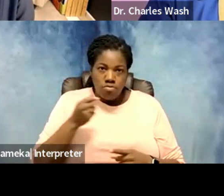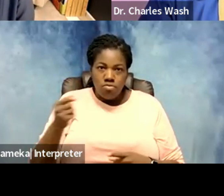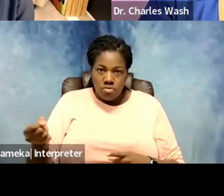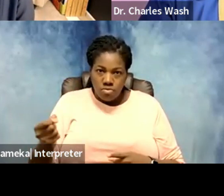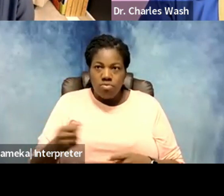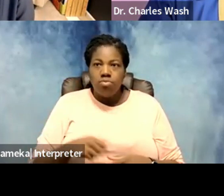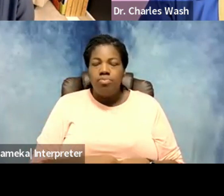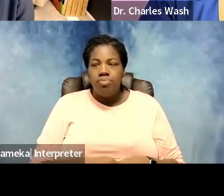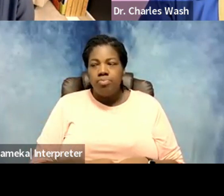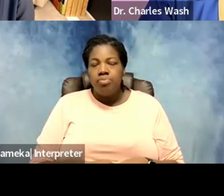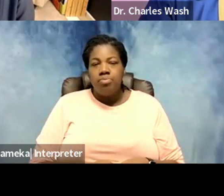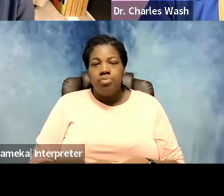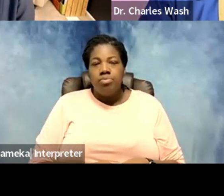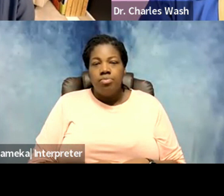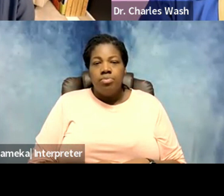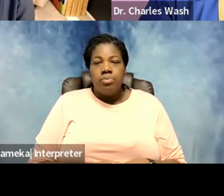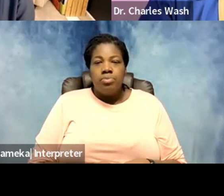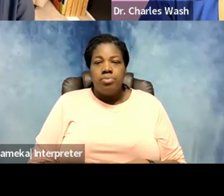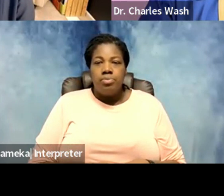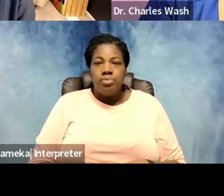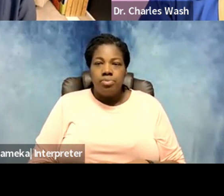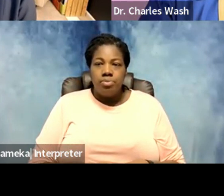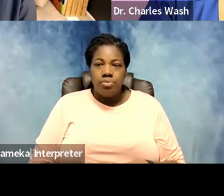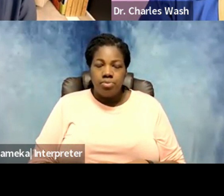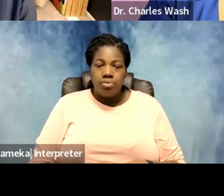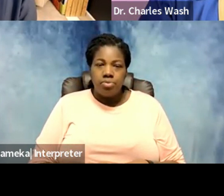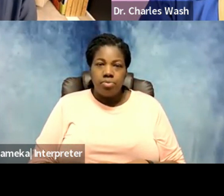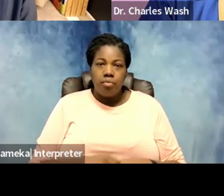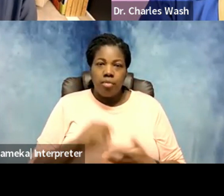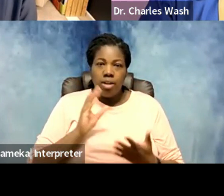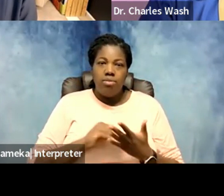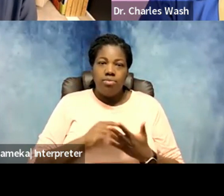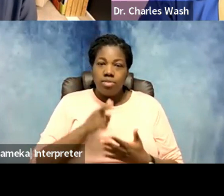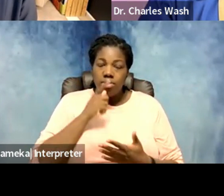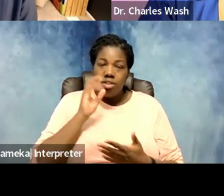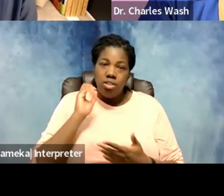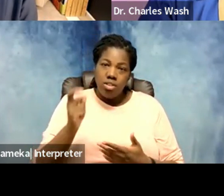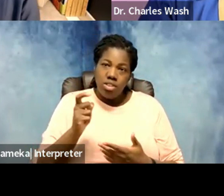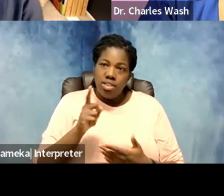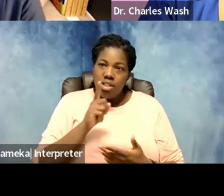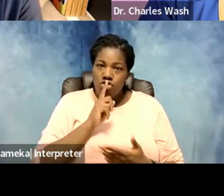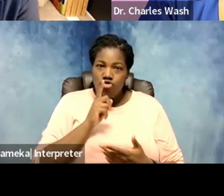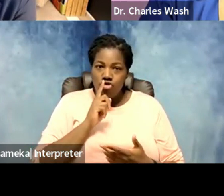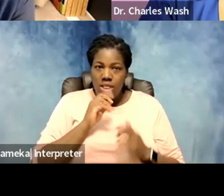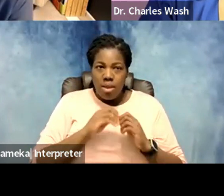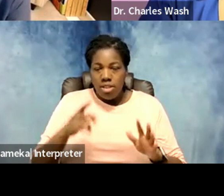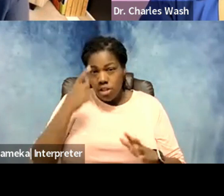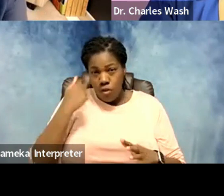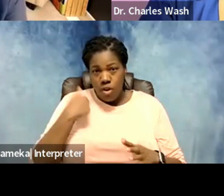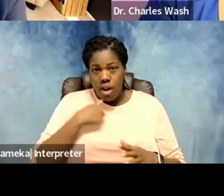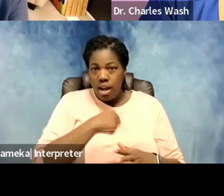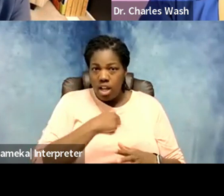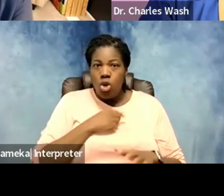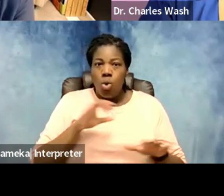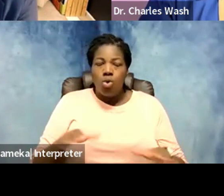care. So these learning lunch boxes have been an absolute blessing for us because we've been able